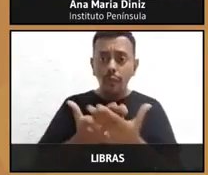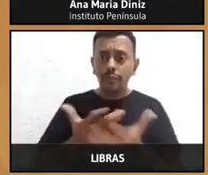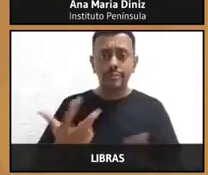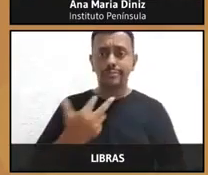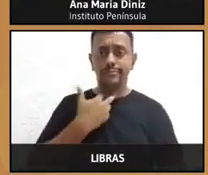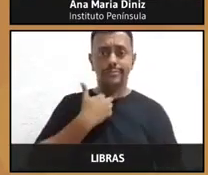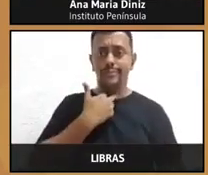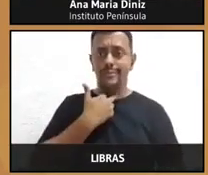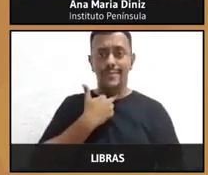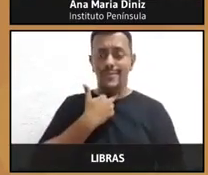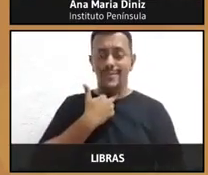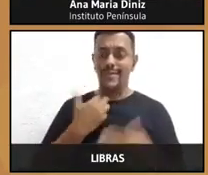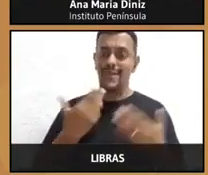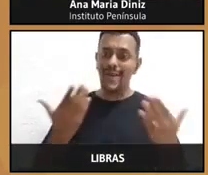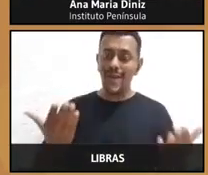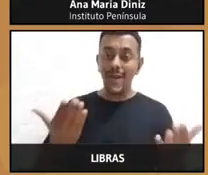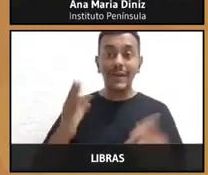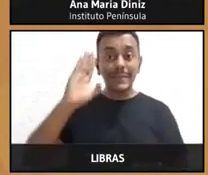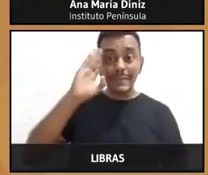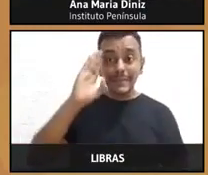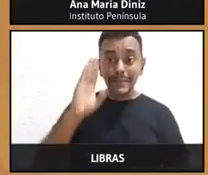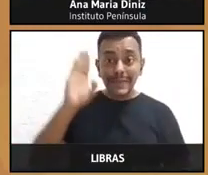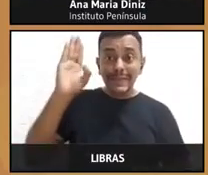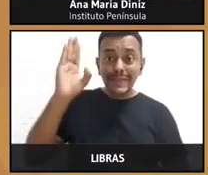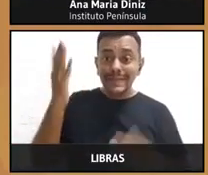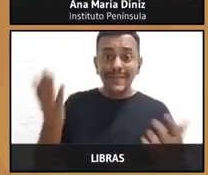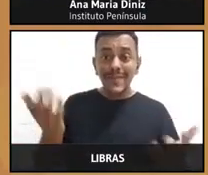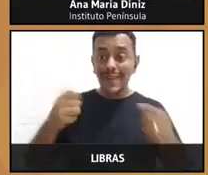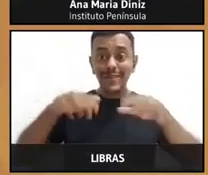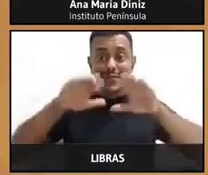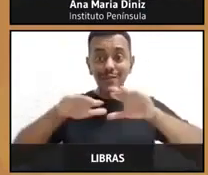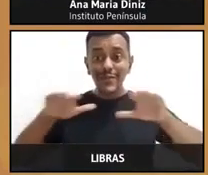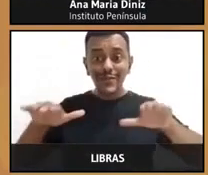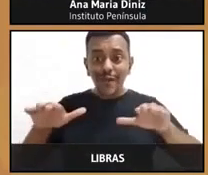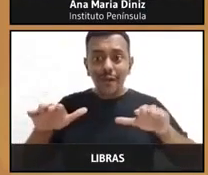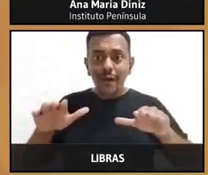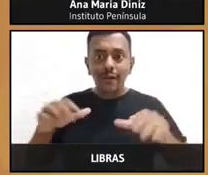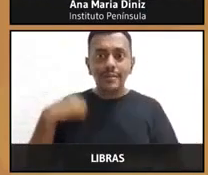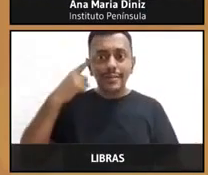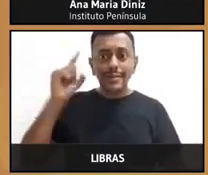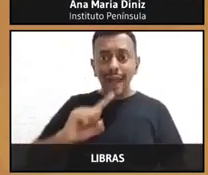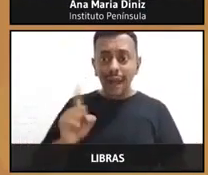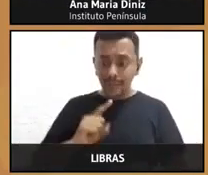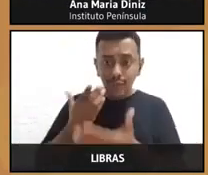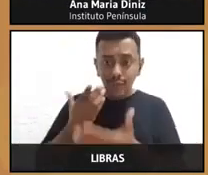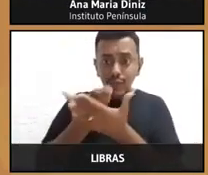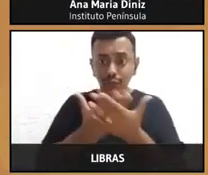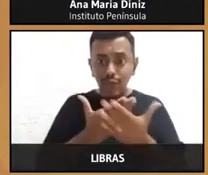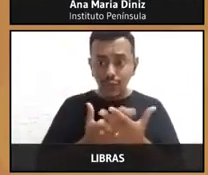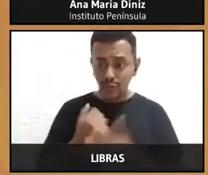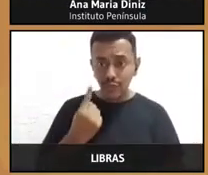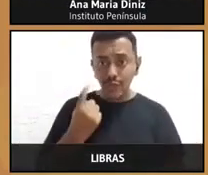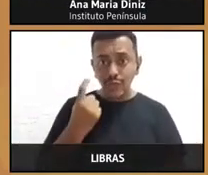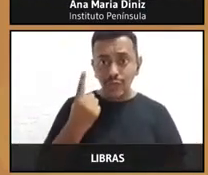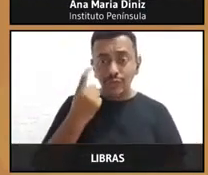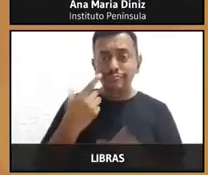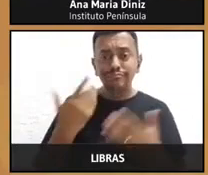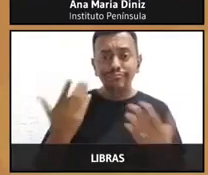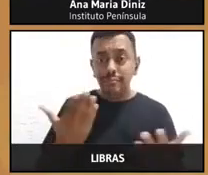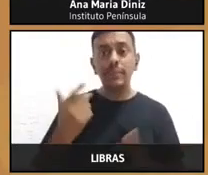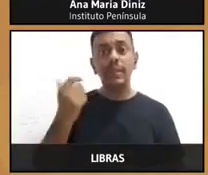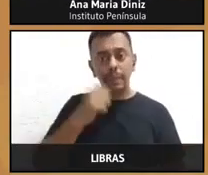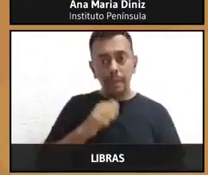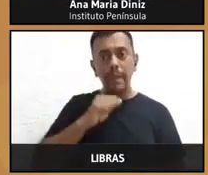principalmente as crianças que não sabem estudar sozinhas ou não contam com o apoio dos pais ou